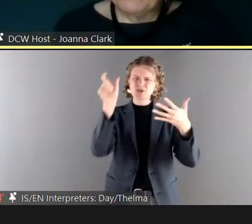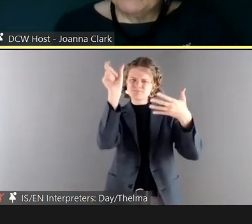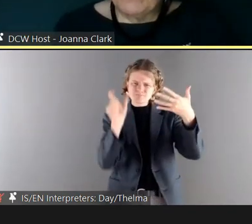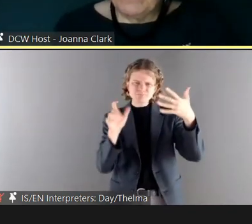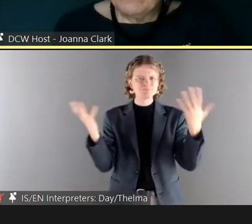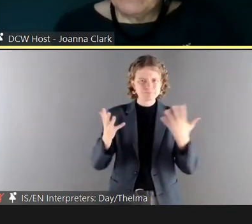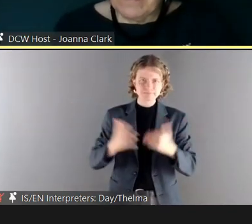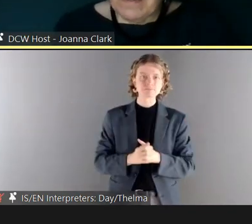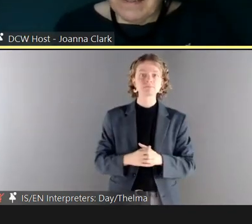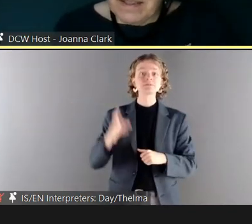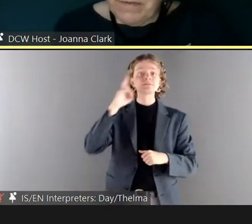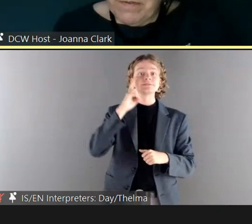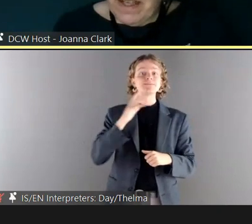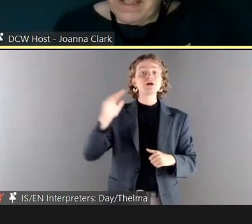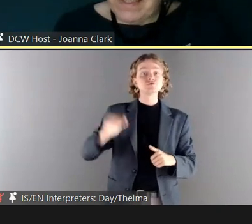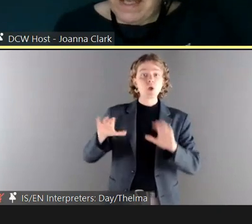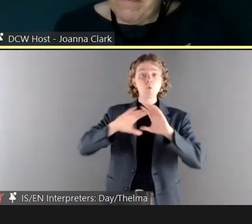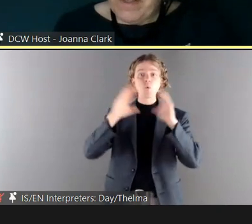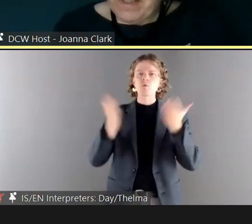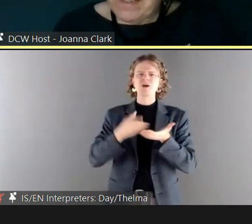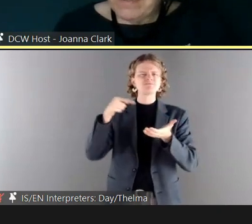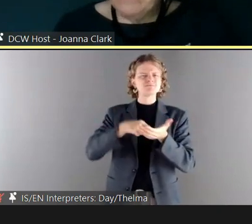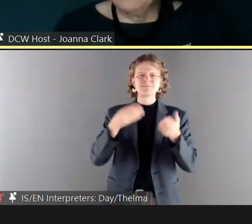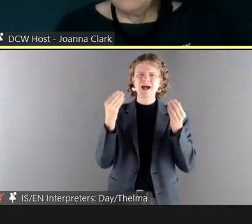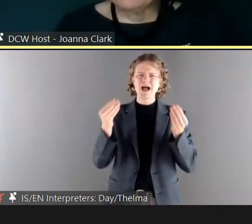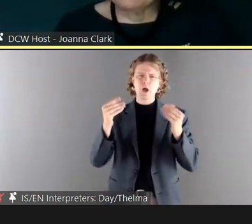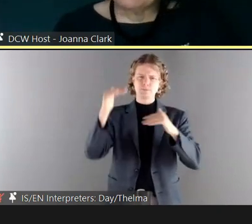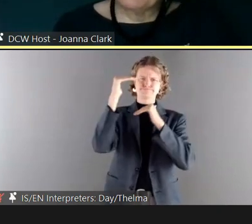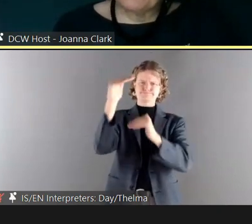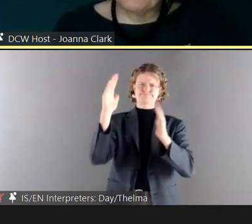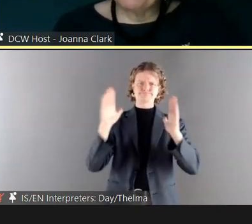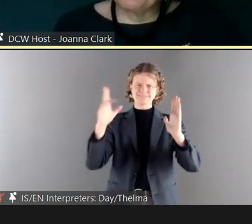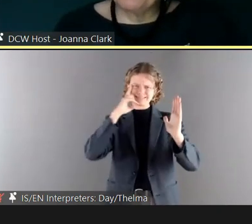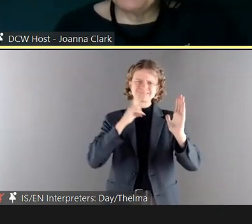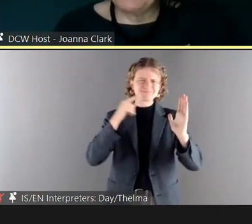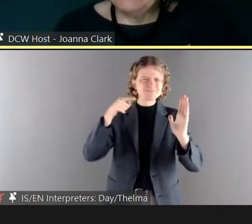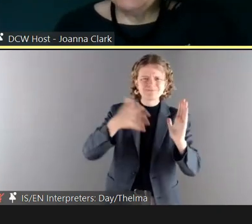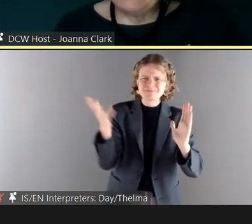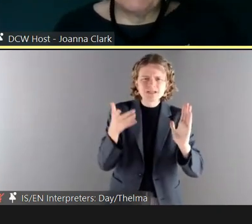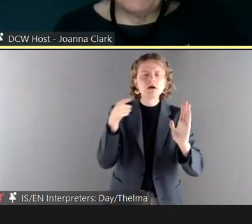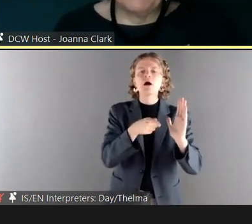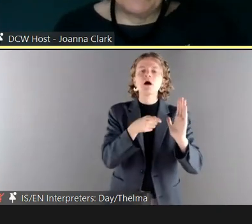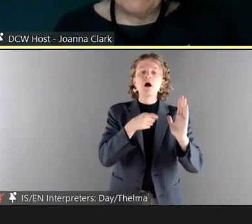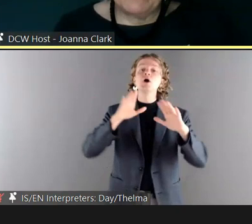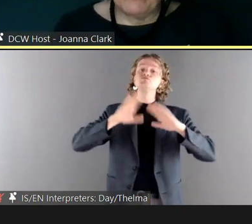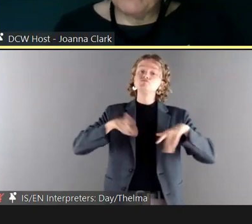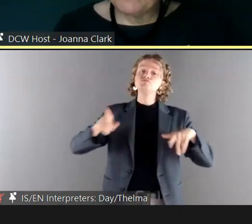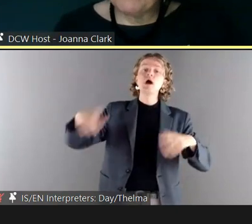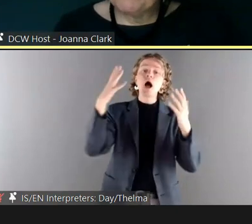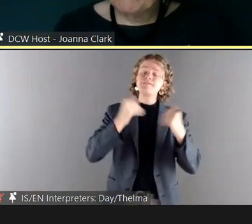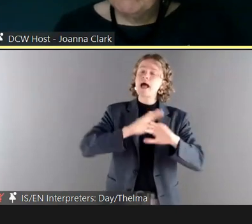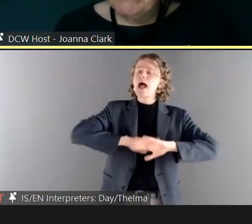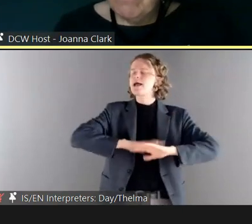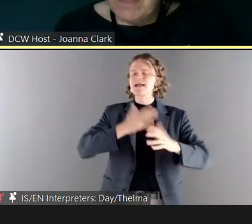Deaf Child Worldwide defines deafness as children with any level of hearing